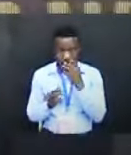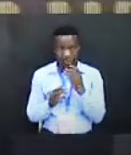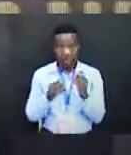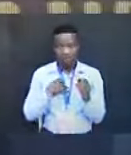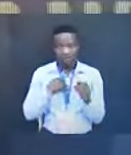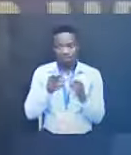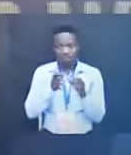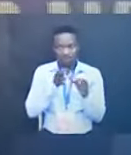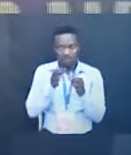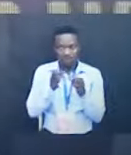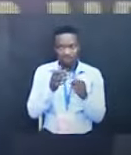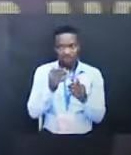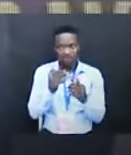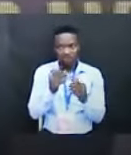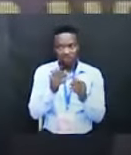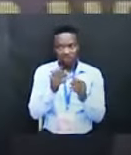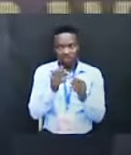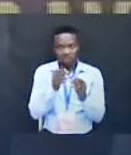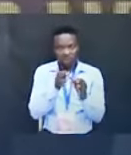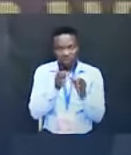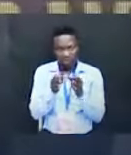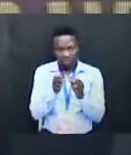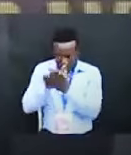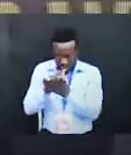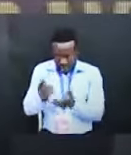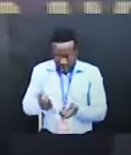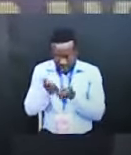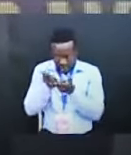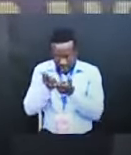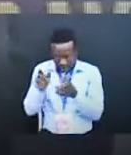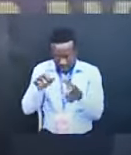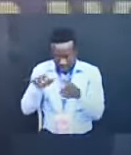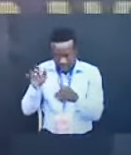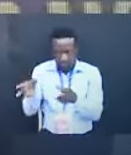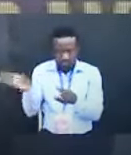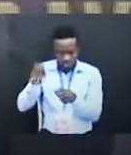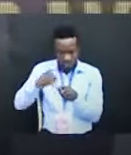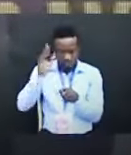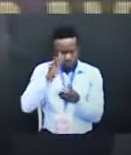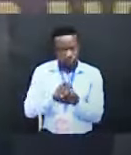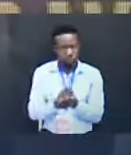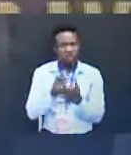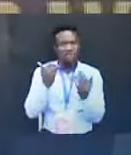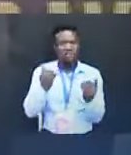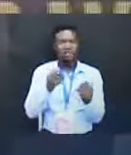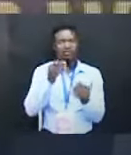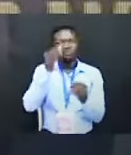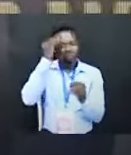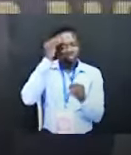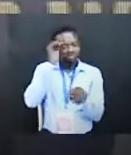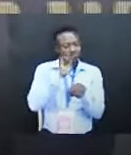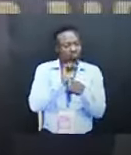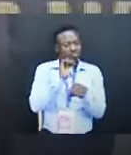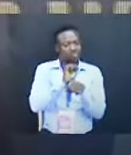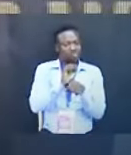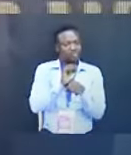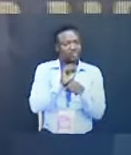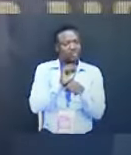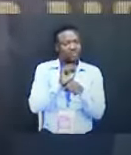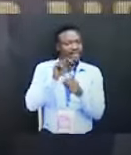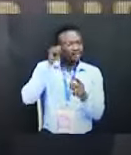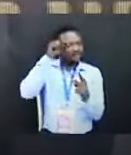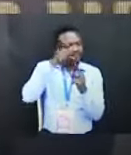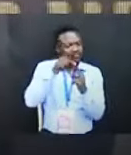but I'll open up some portions that I need to open up. The agenda to possess the nations is aimed